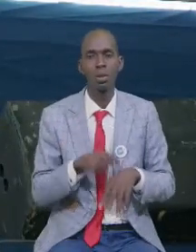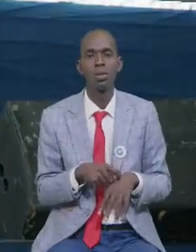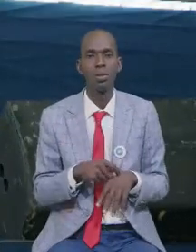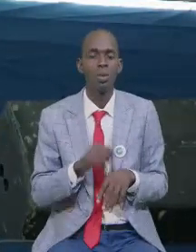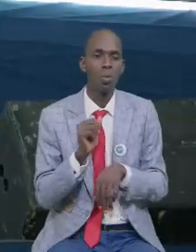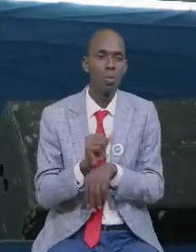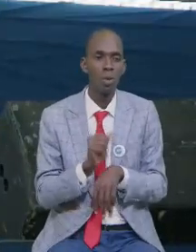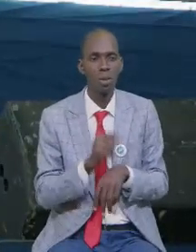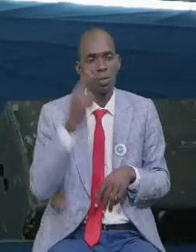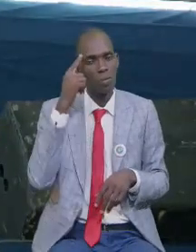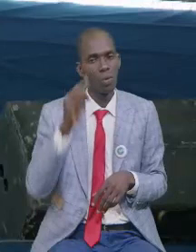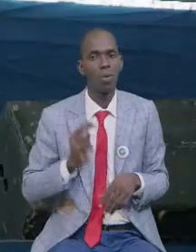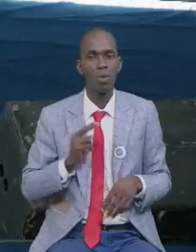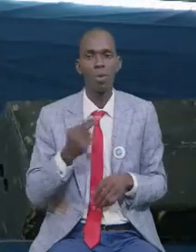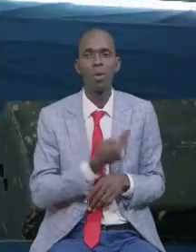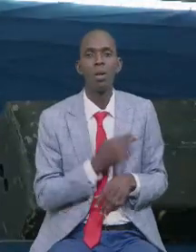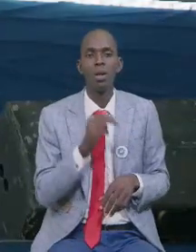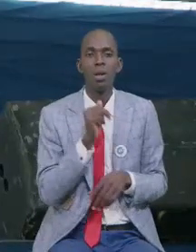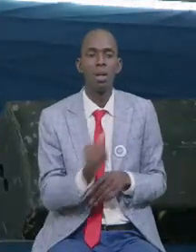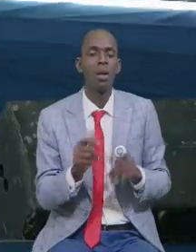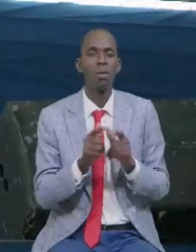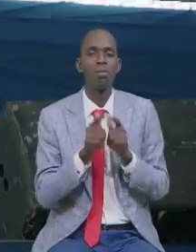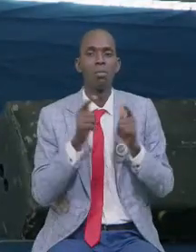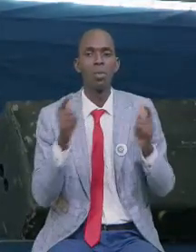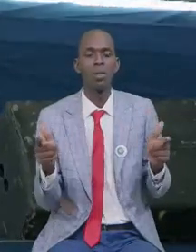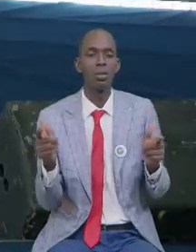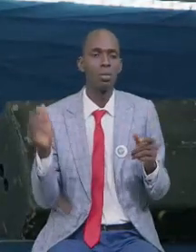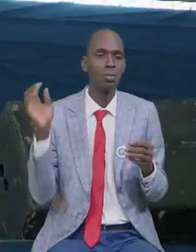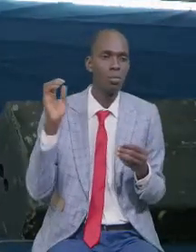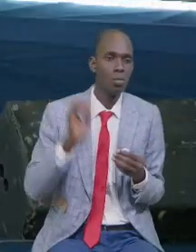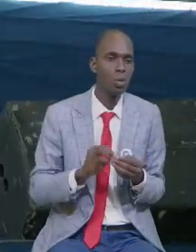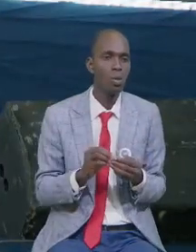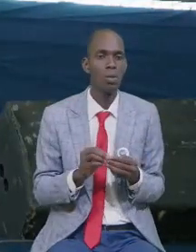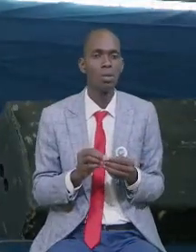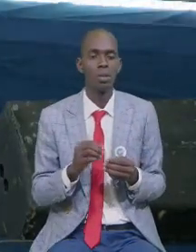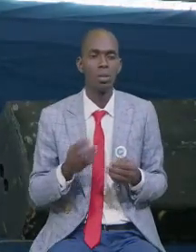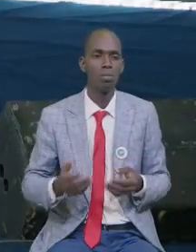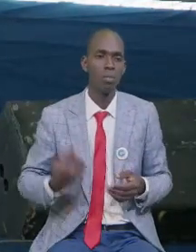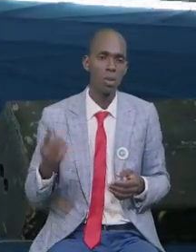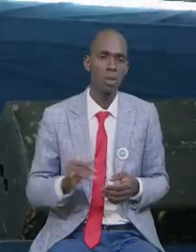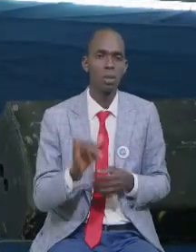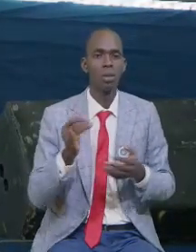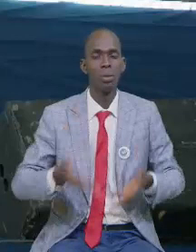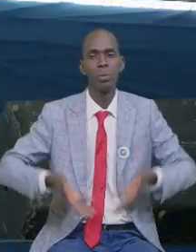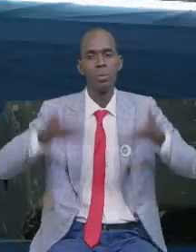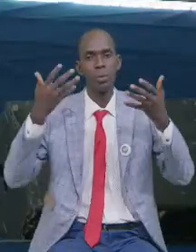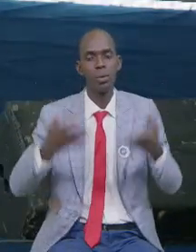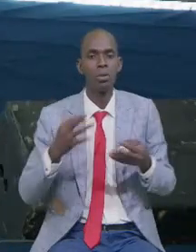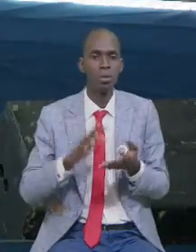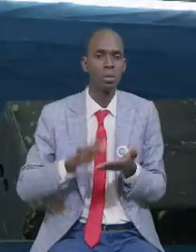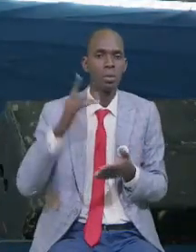for us a far more exceeding and eternal weight of glory. And then